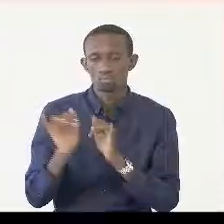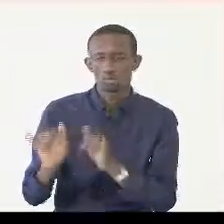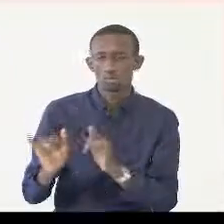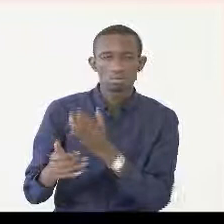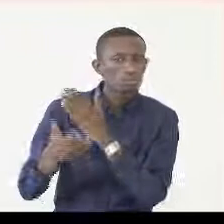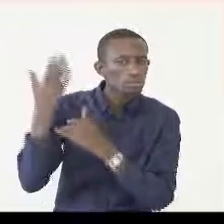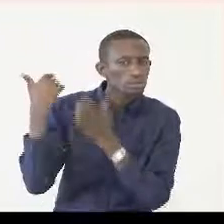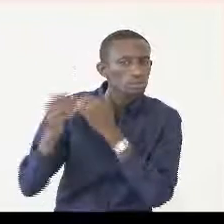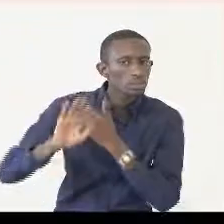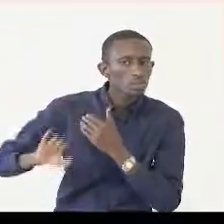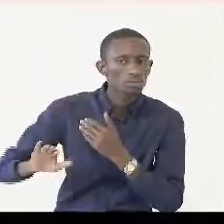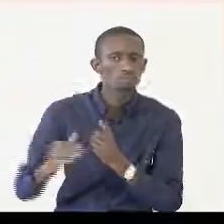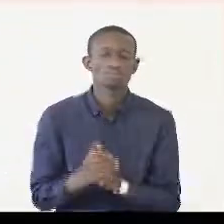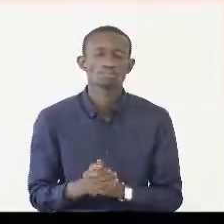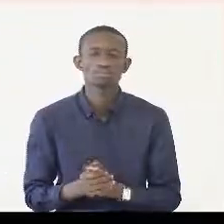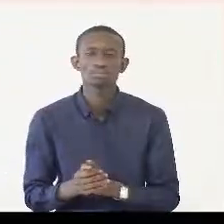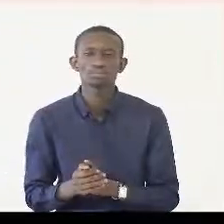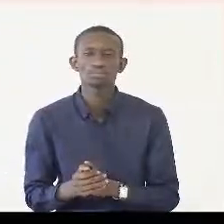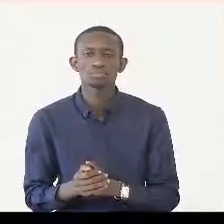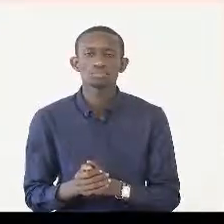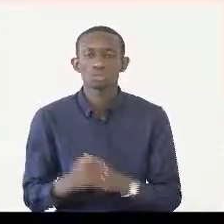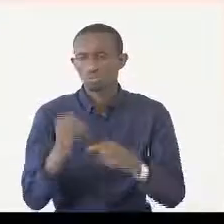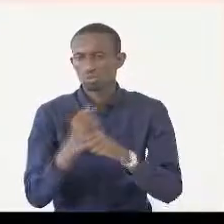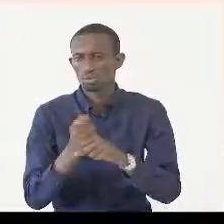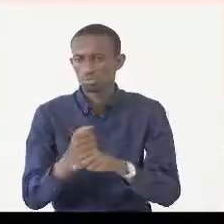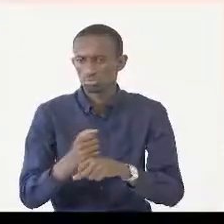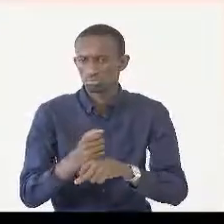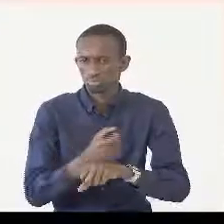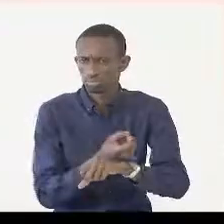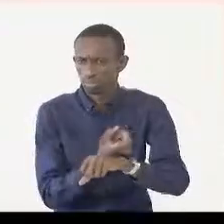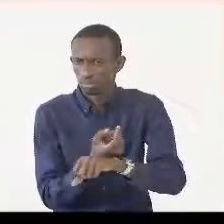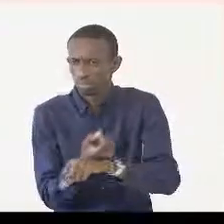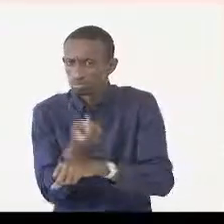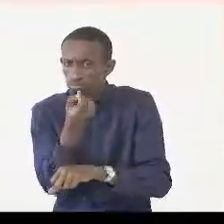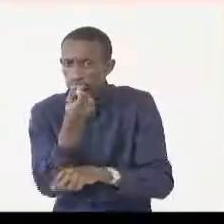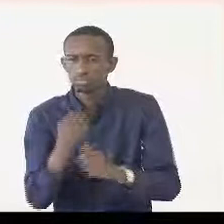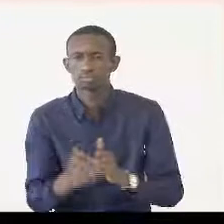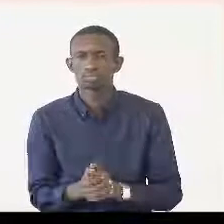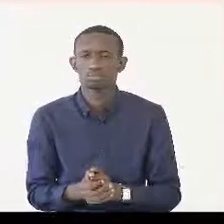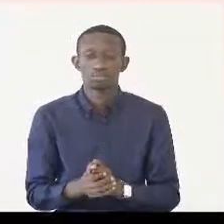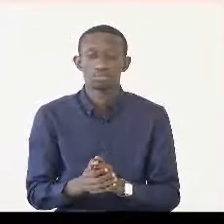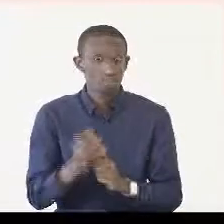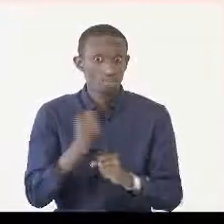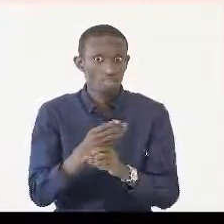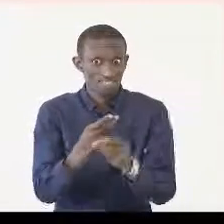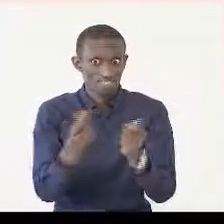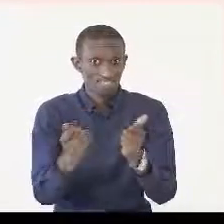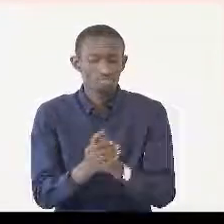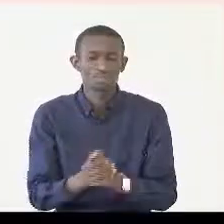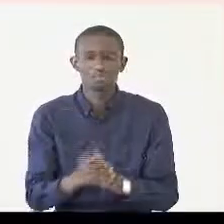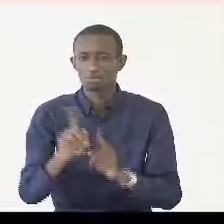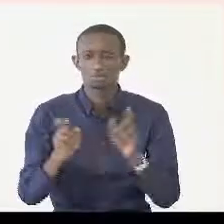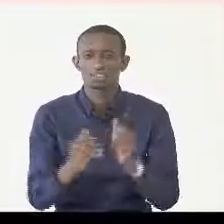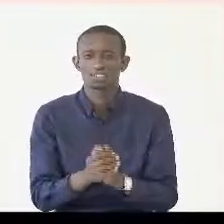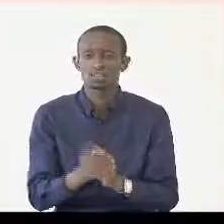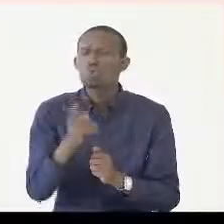it just right now. A few minutes, a few seconds, I'm going now to solve it, and you compare